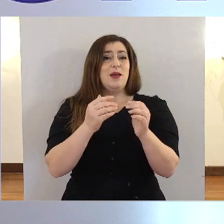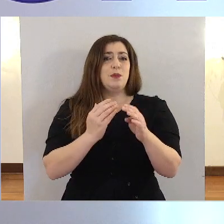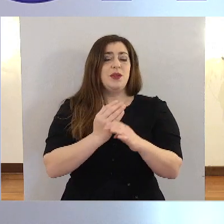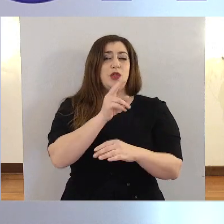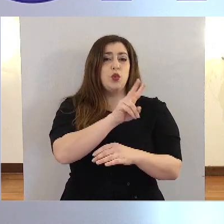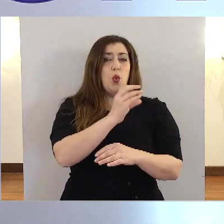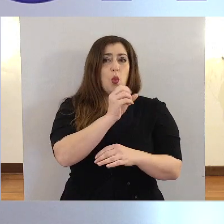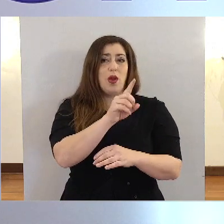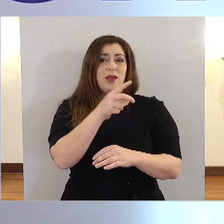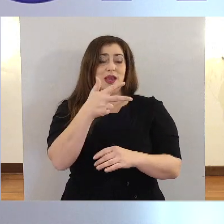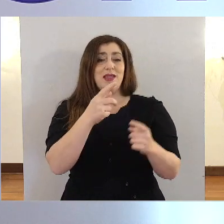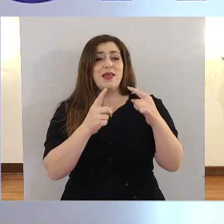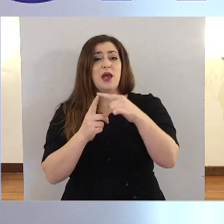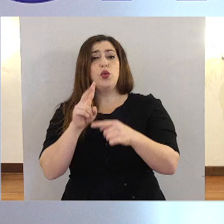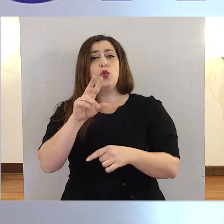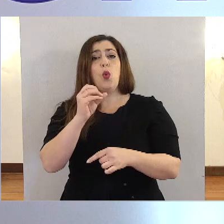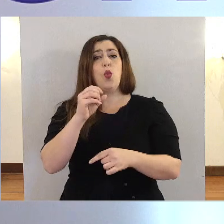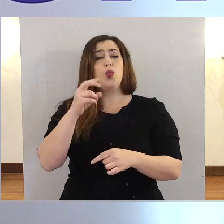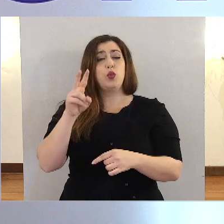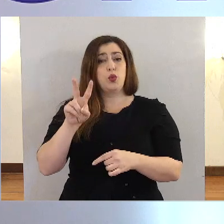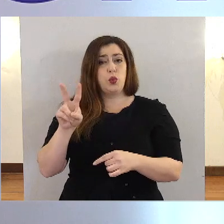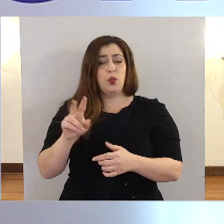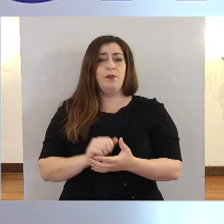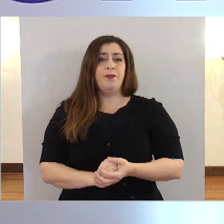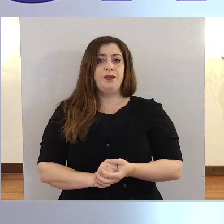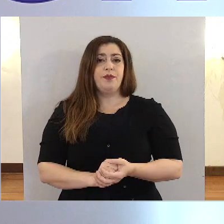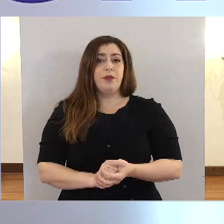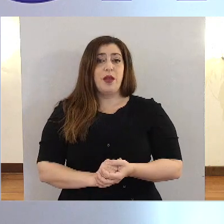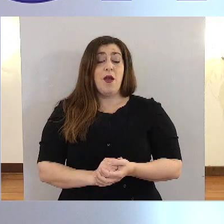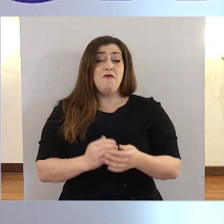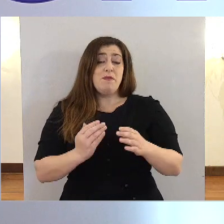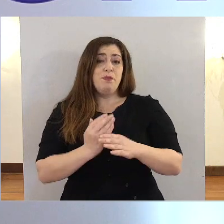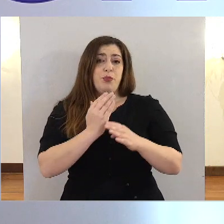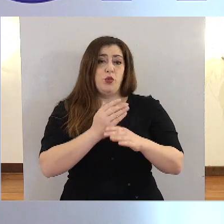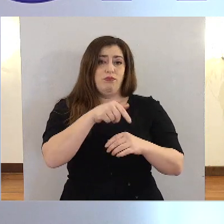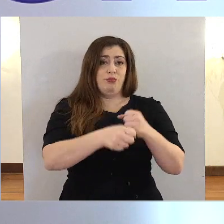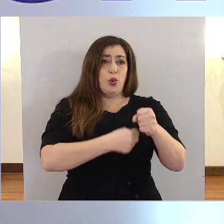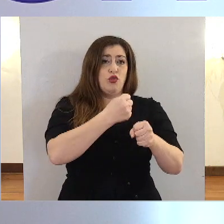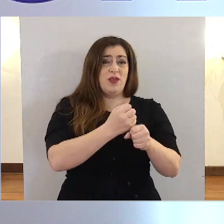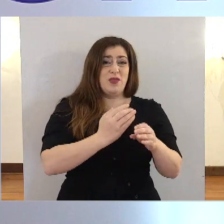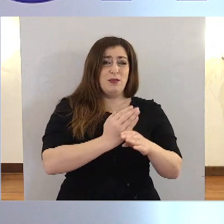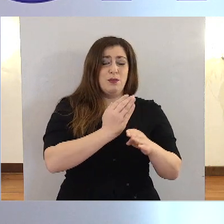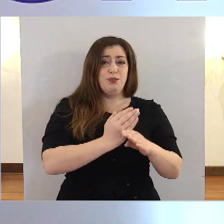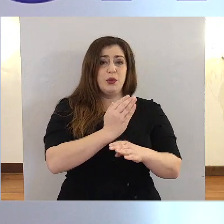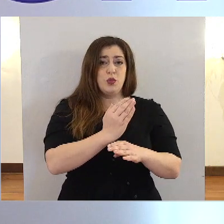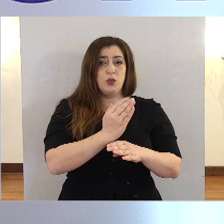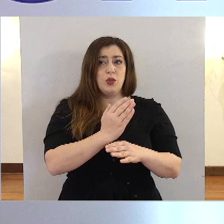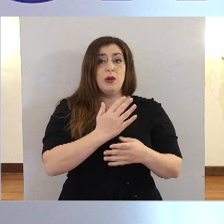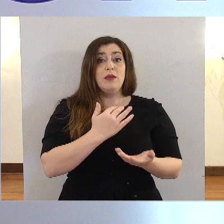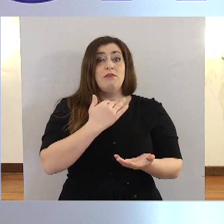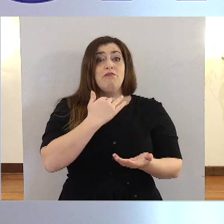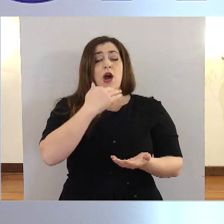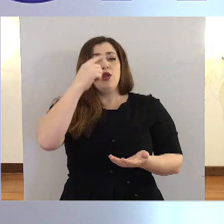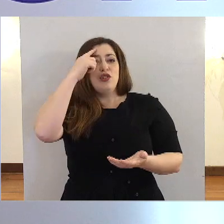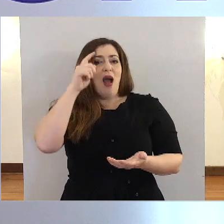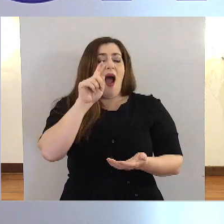2022. In the early stages of the project, we were faced with the uncertainty posed by the emergence of the